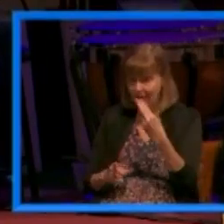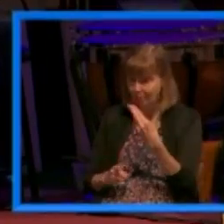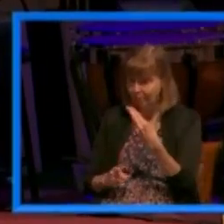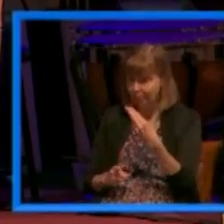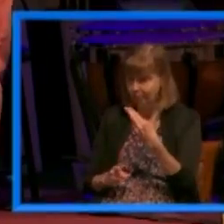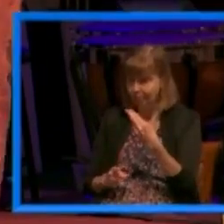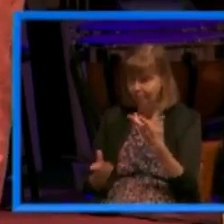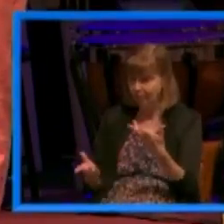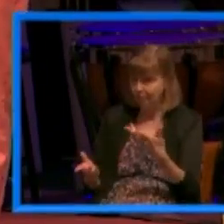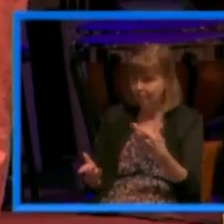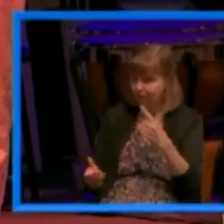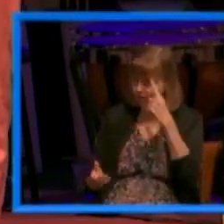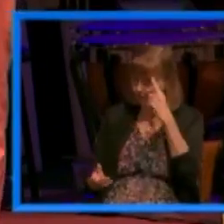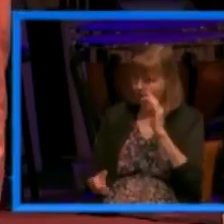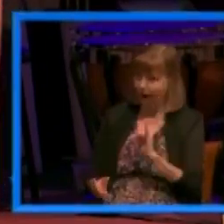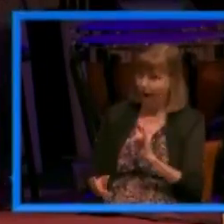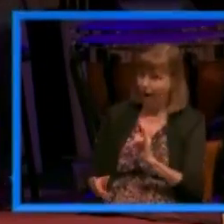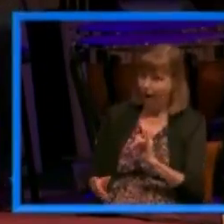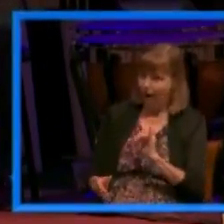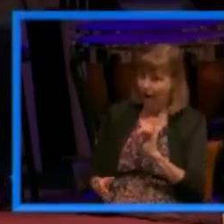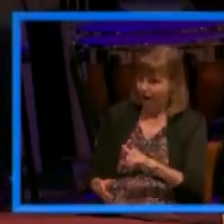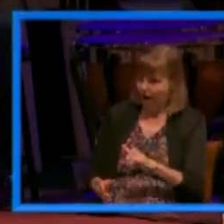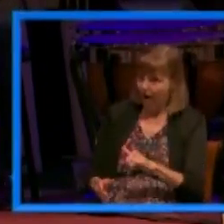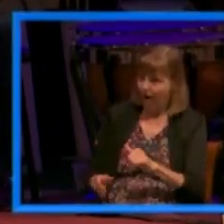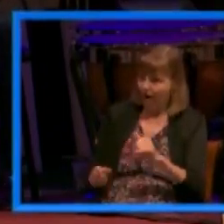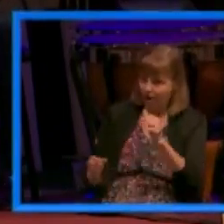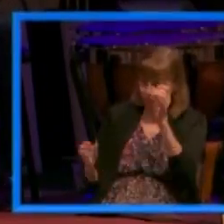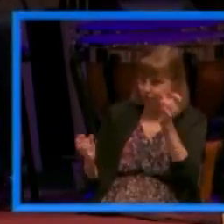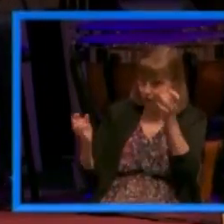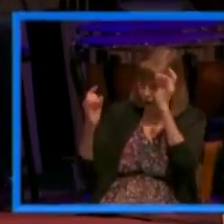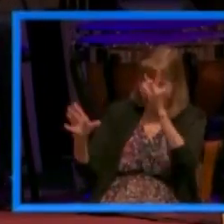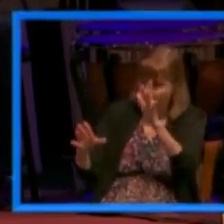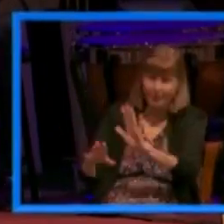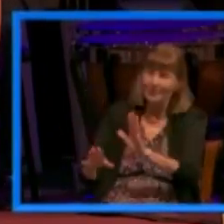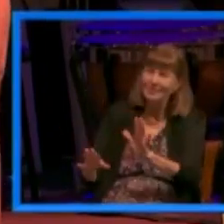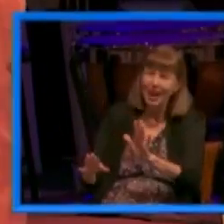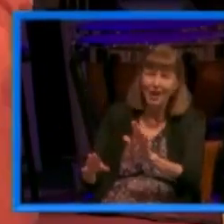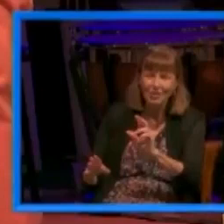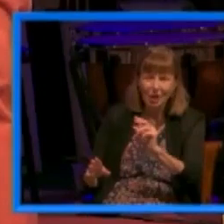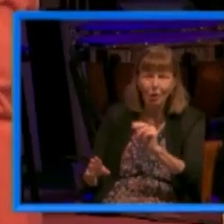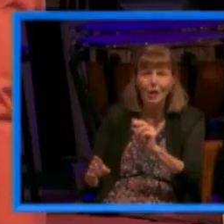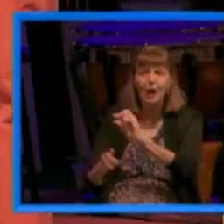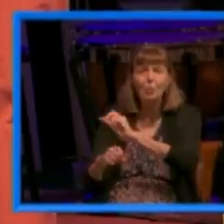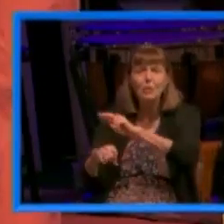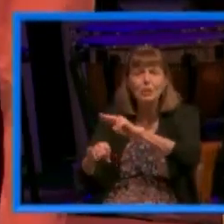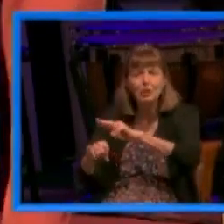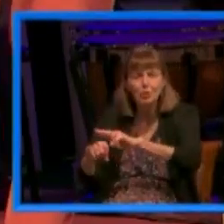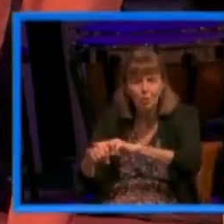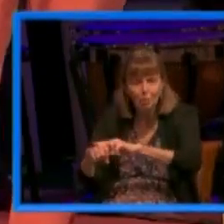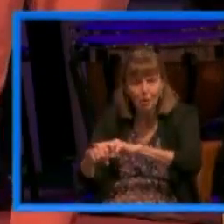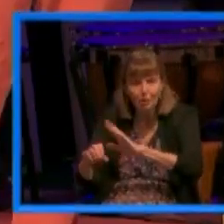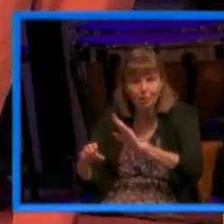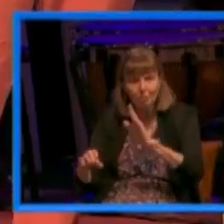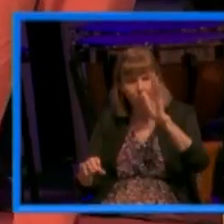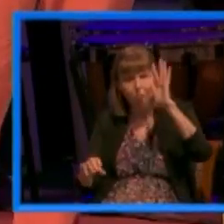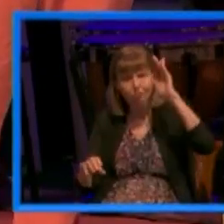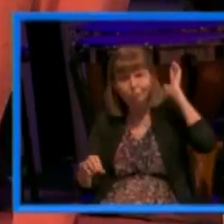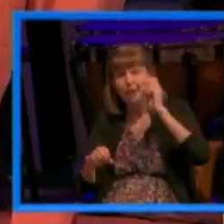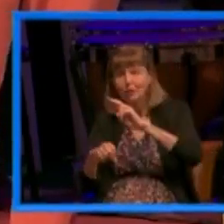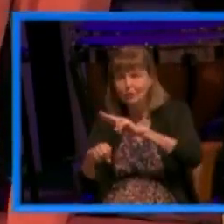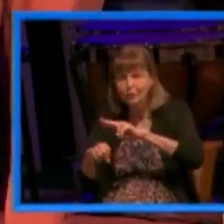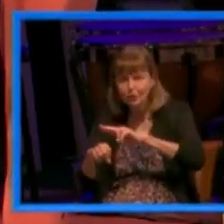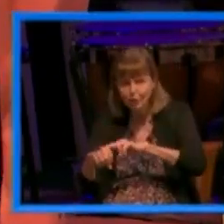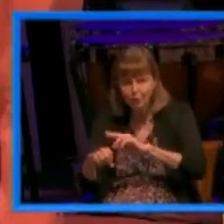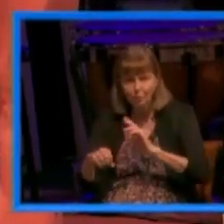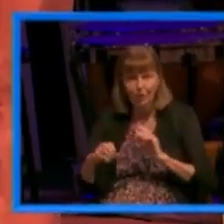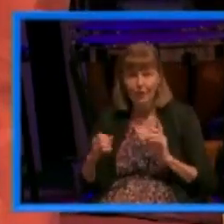recently I had the opportunity to go over to Tanzania, my wife and I, with Compassion International, and see the ministry that they do. And we went into one part of Tanzania where there